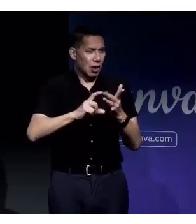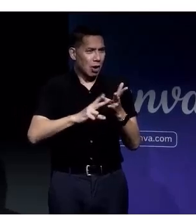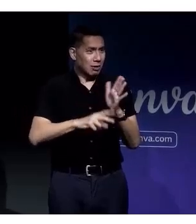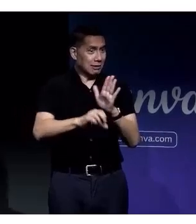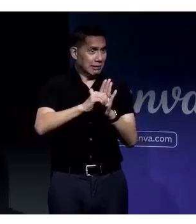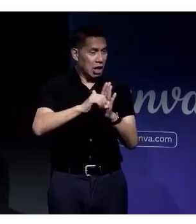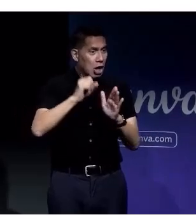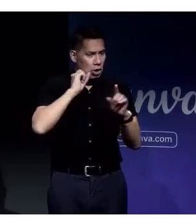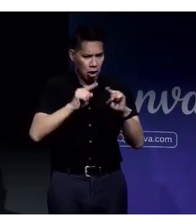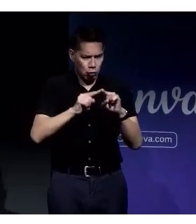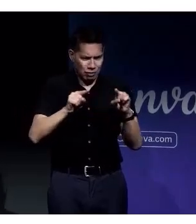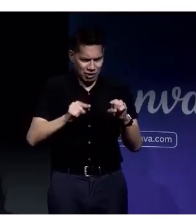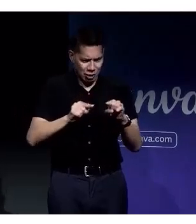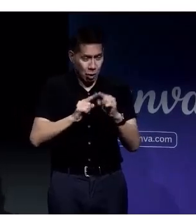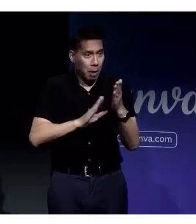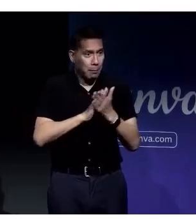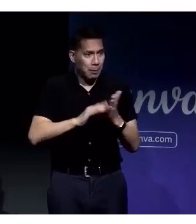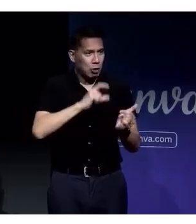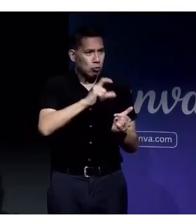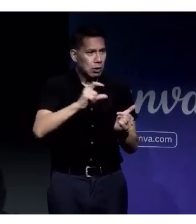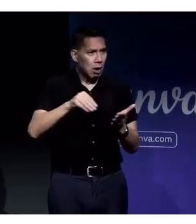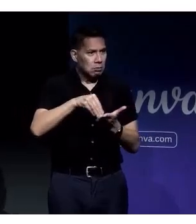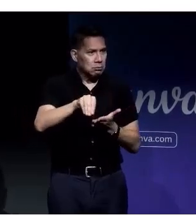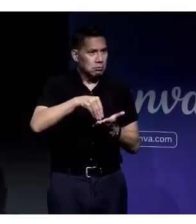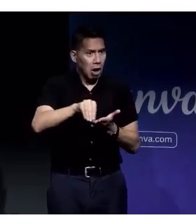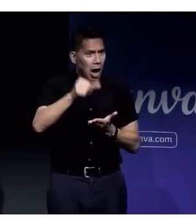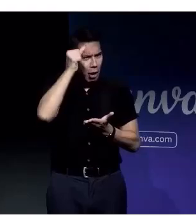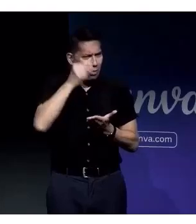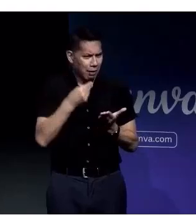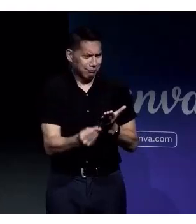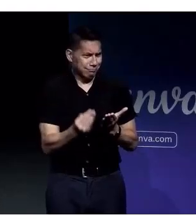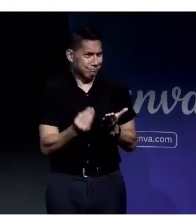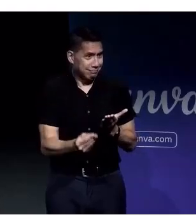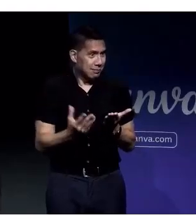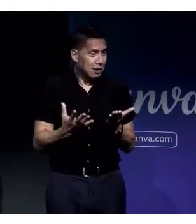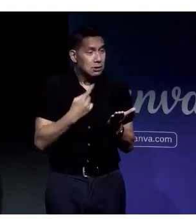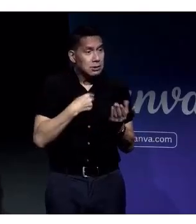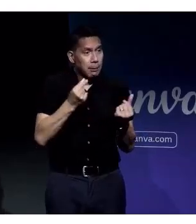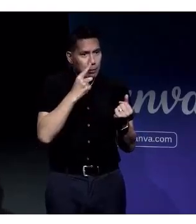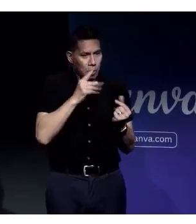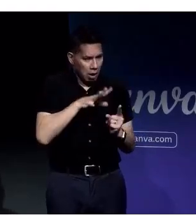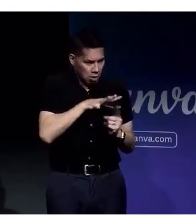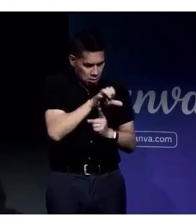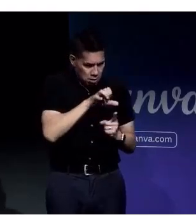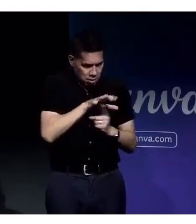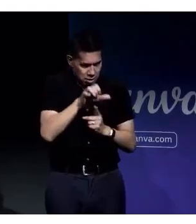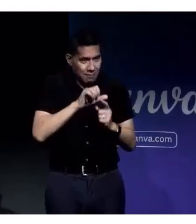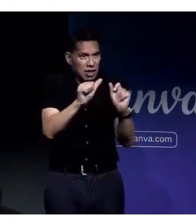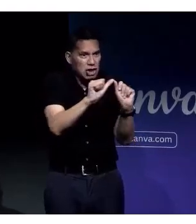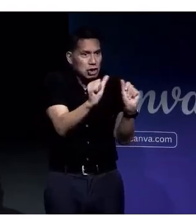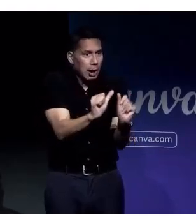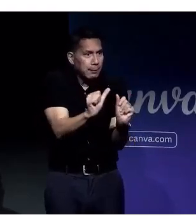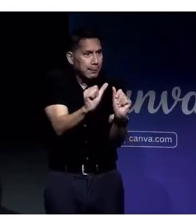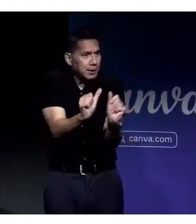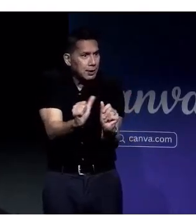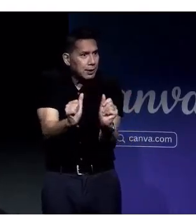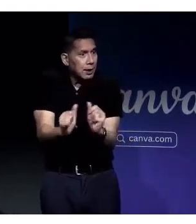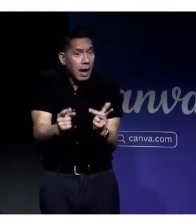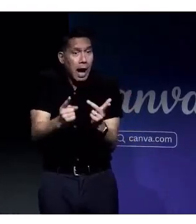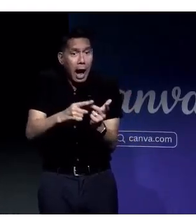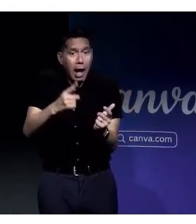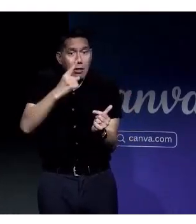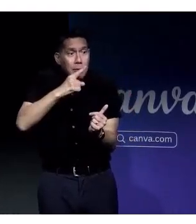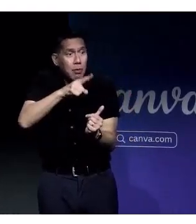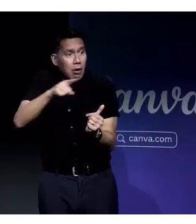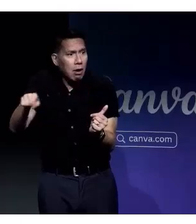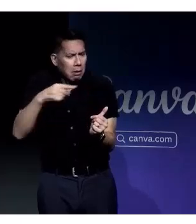cards. I know I'm going to go to cards. So some people could recognize the shapes. Other people who couldn't